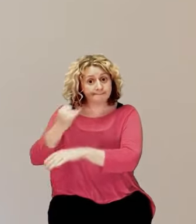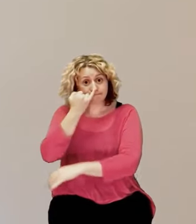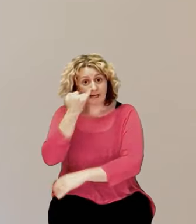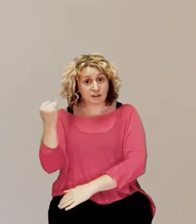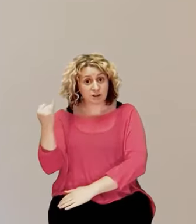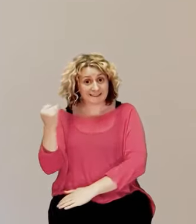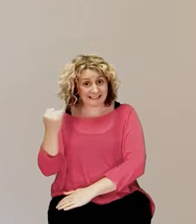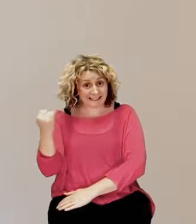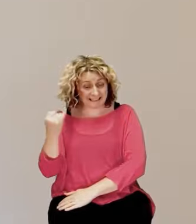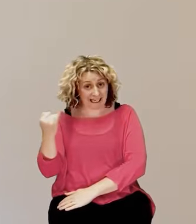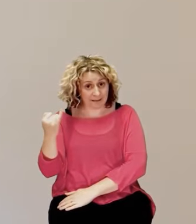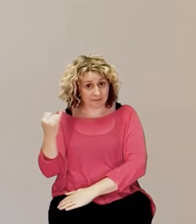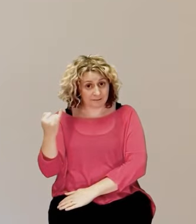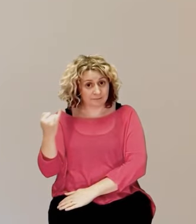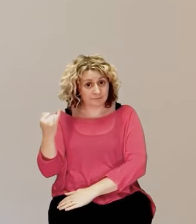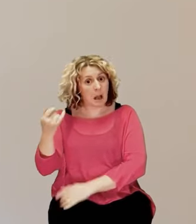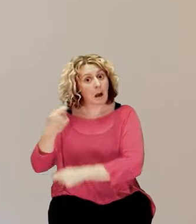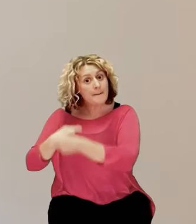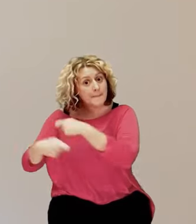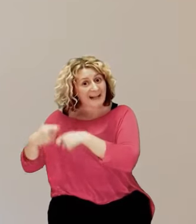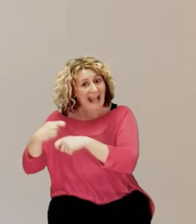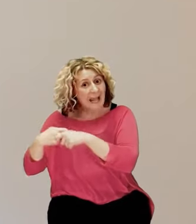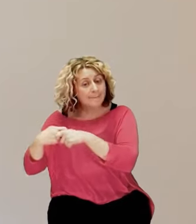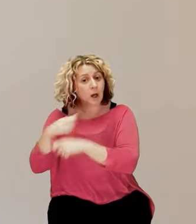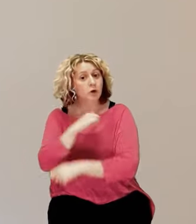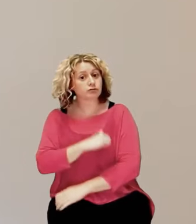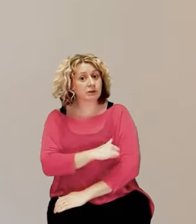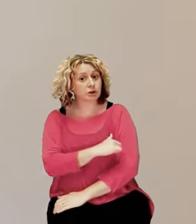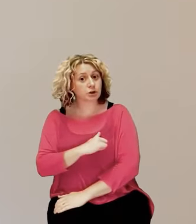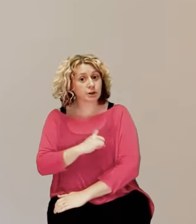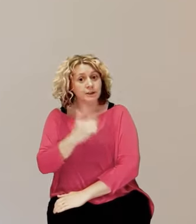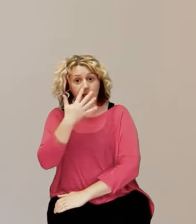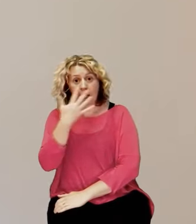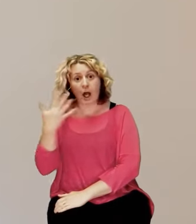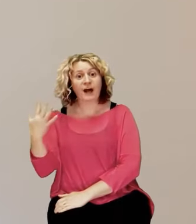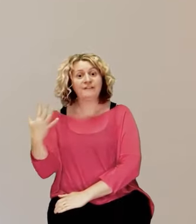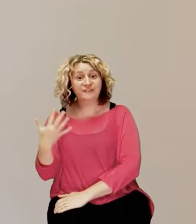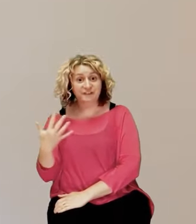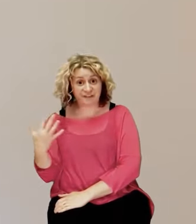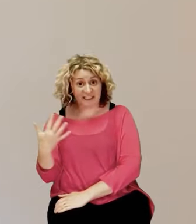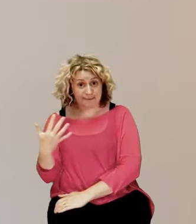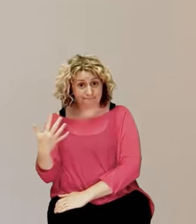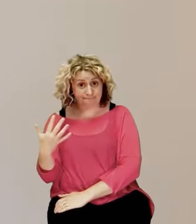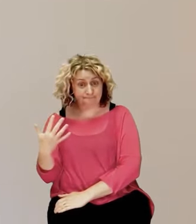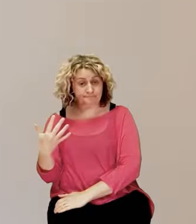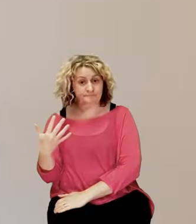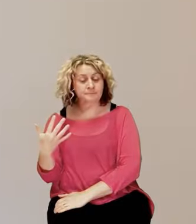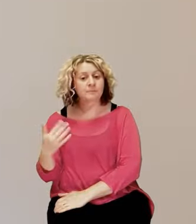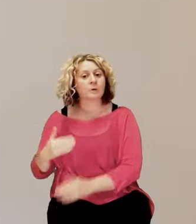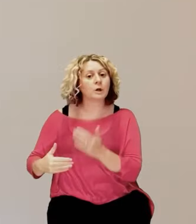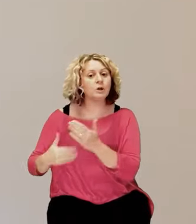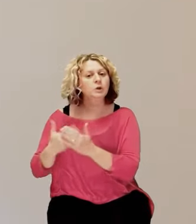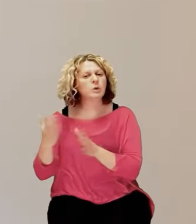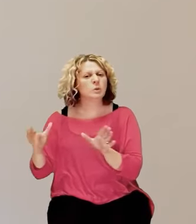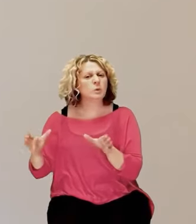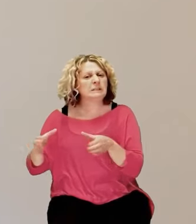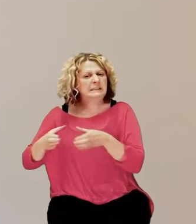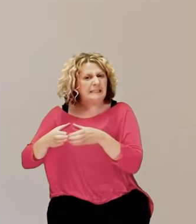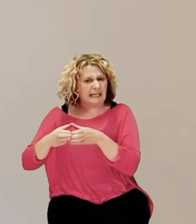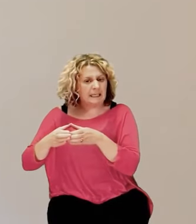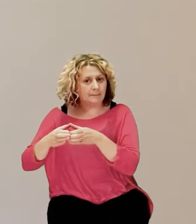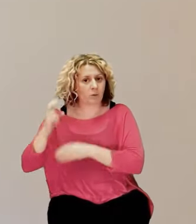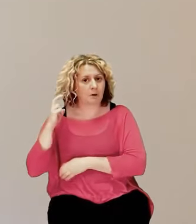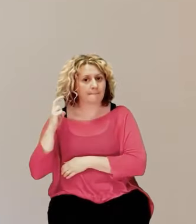was a pretty new club. He'd been there a little while, and they were on their way to a game on the team bus, and a discussion, unusual in football, began about